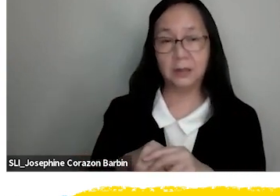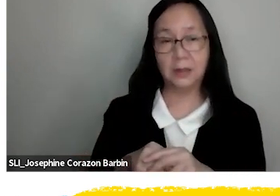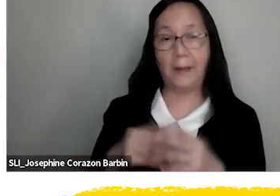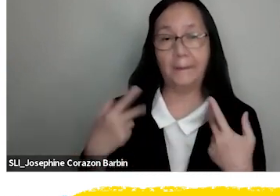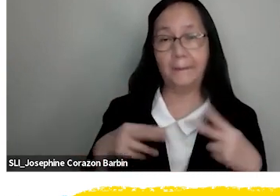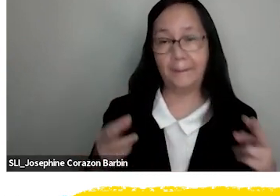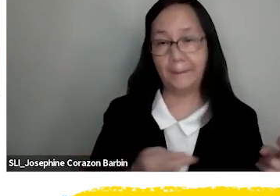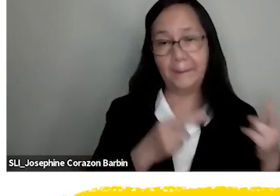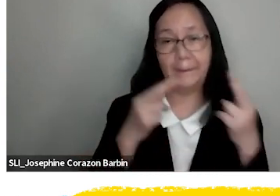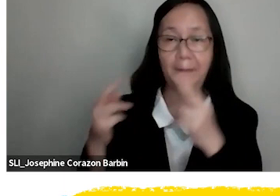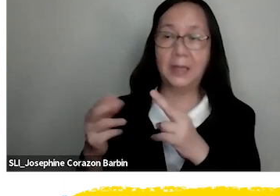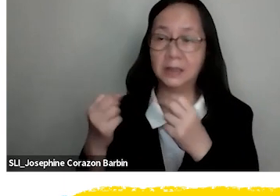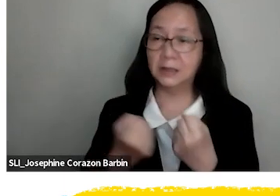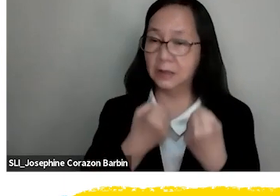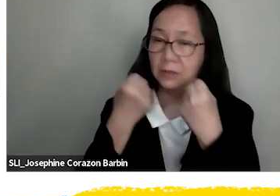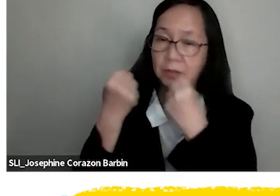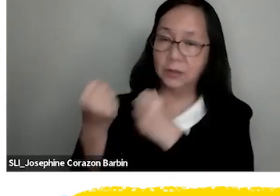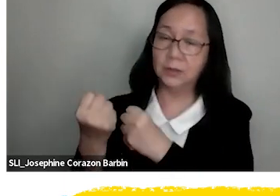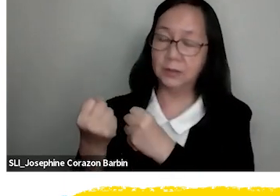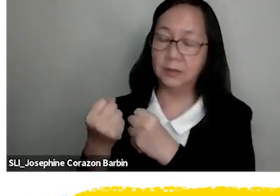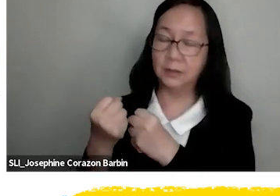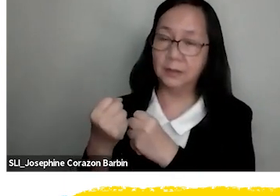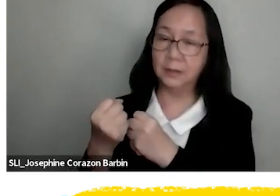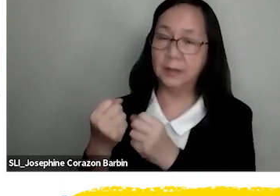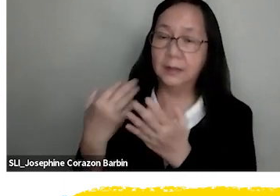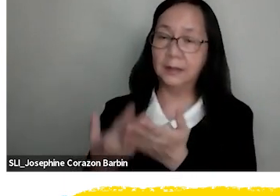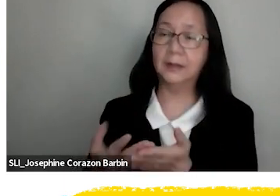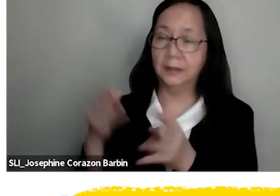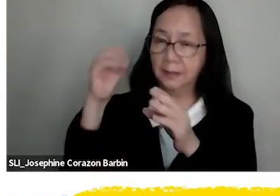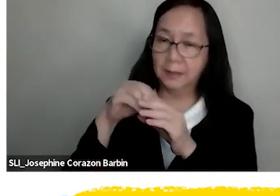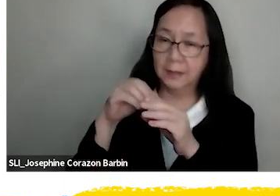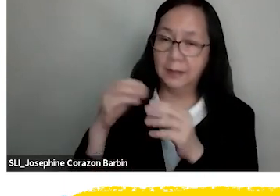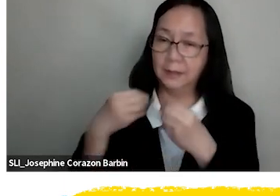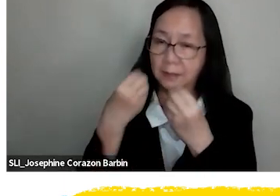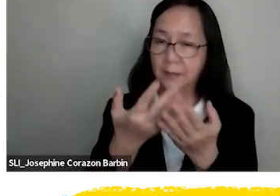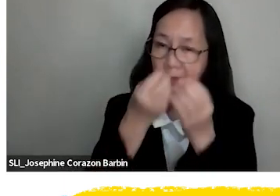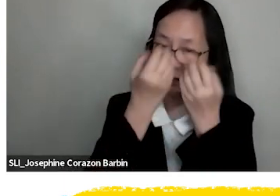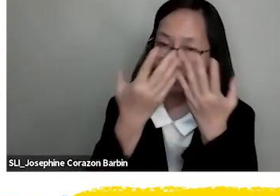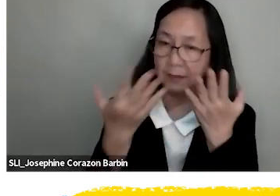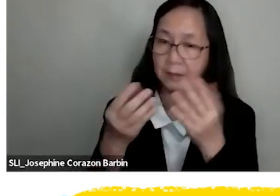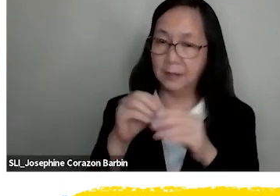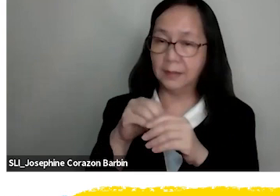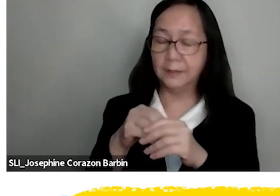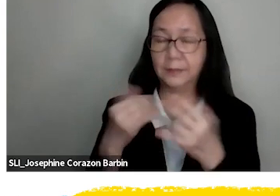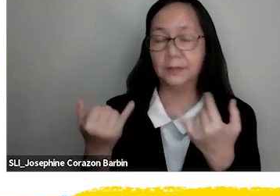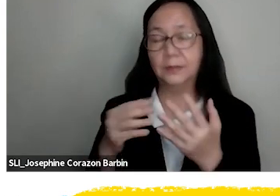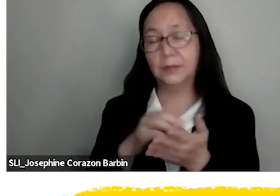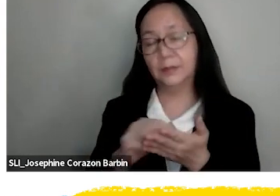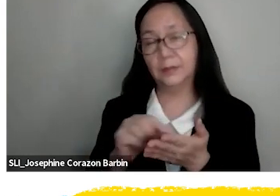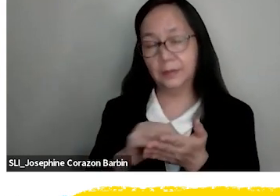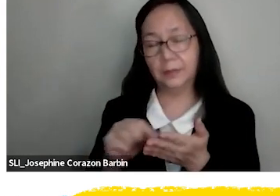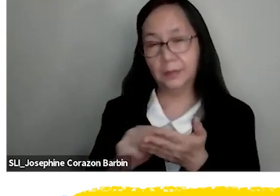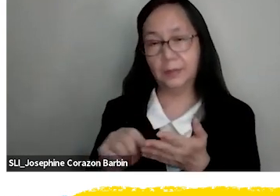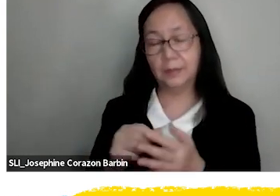comment, suggestion, recommendation, input whatsoever to the draft. So we use